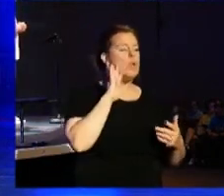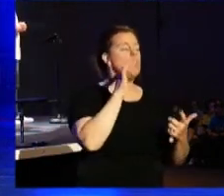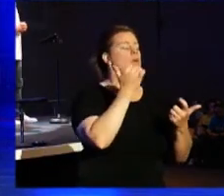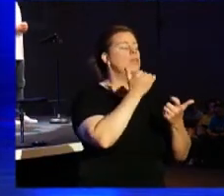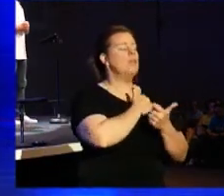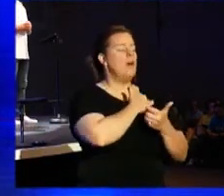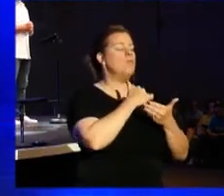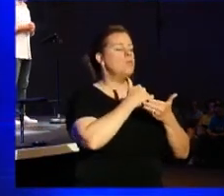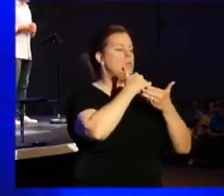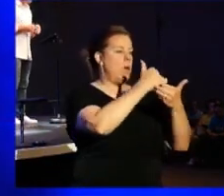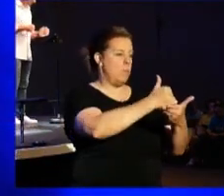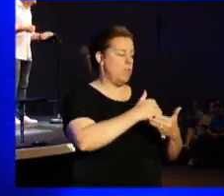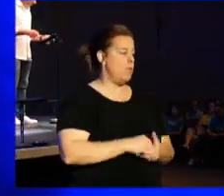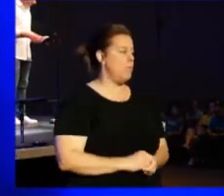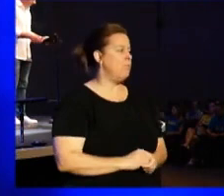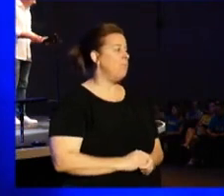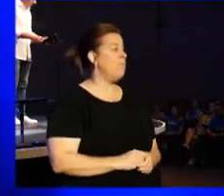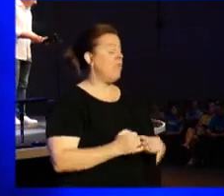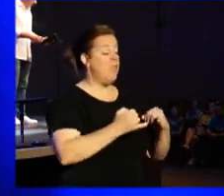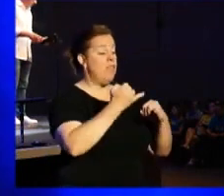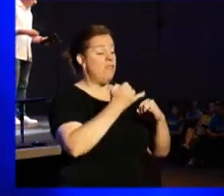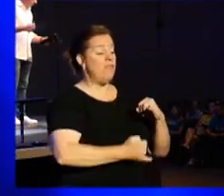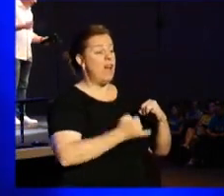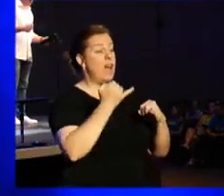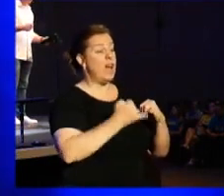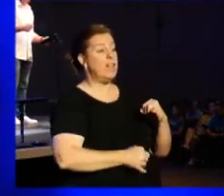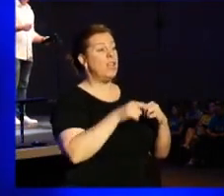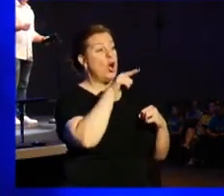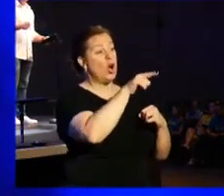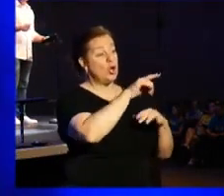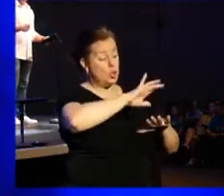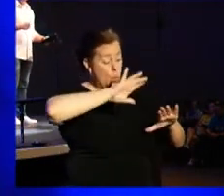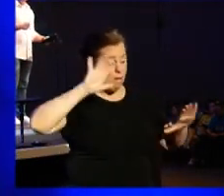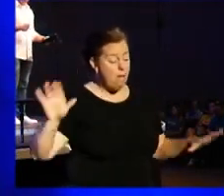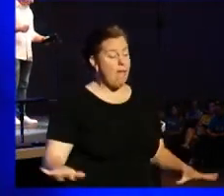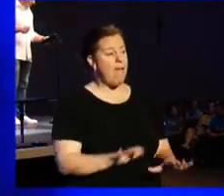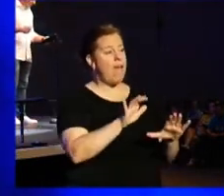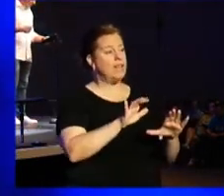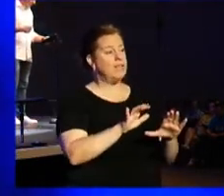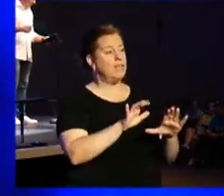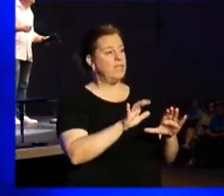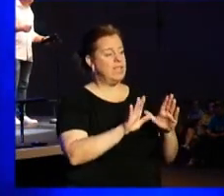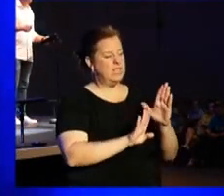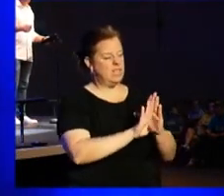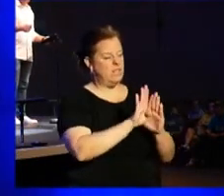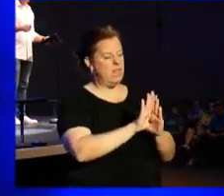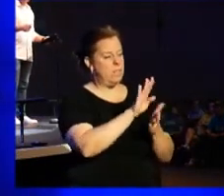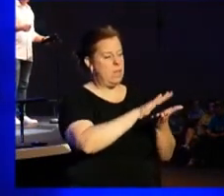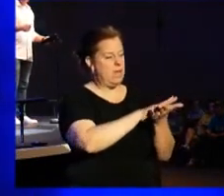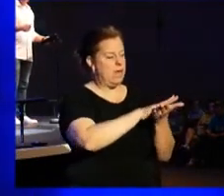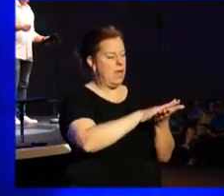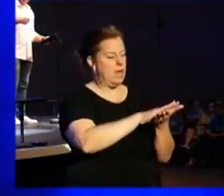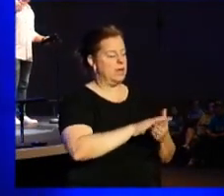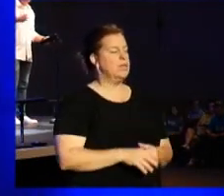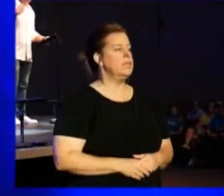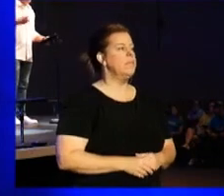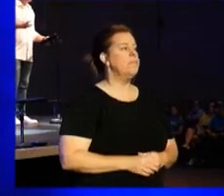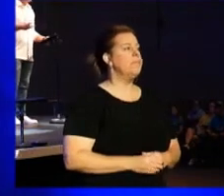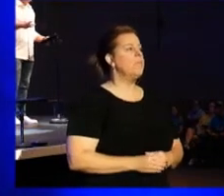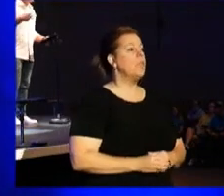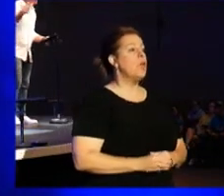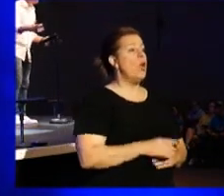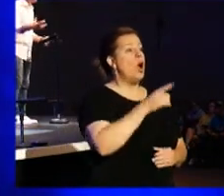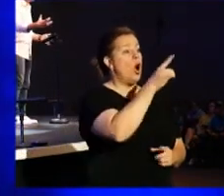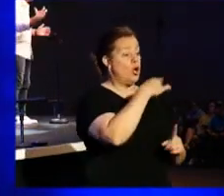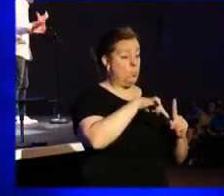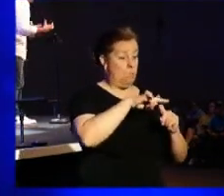you. Finally, are you actively growing in kindness? Are you